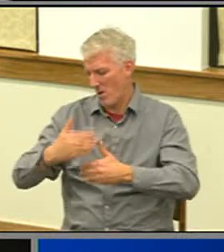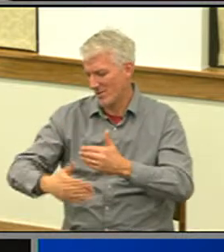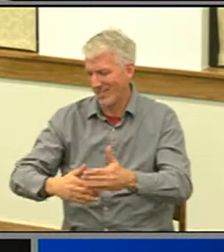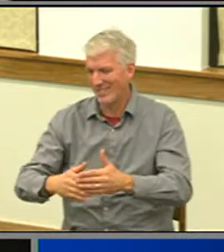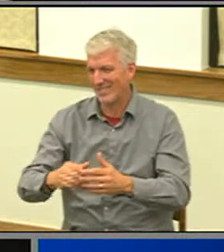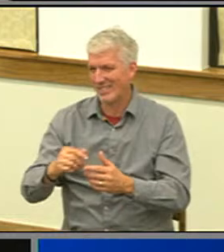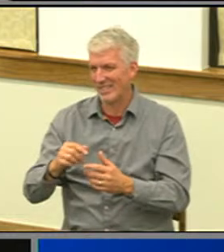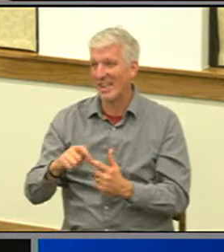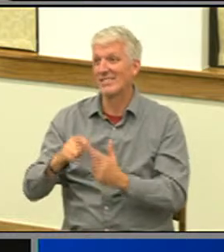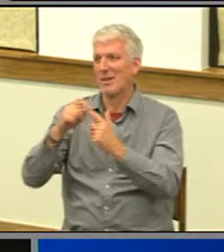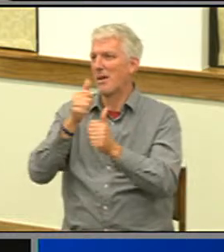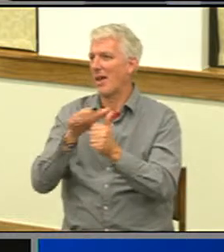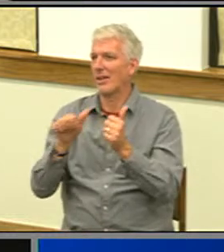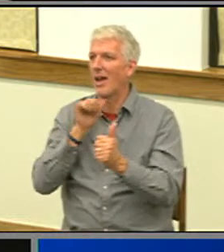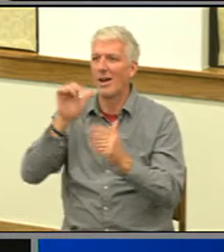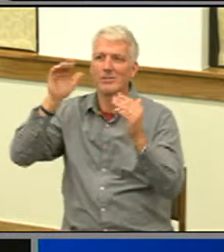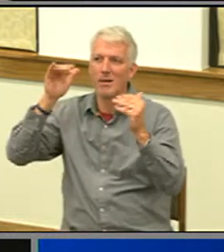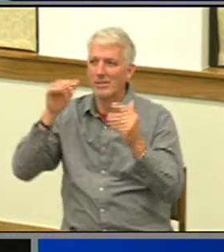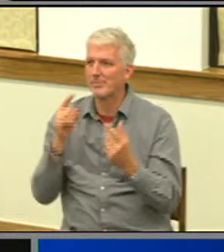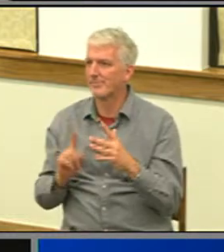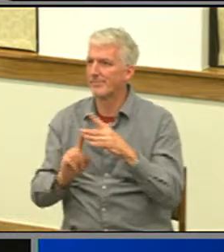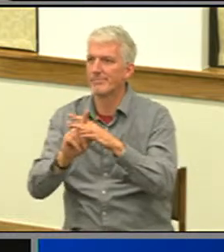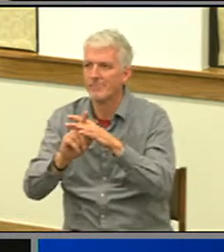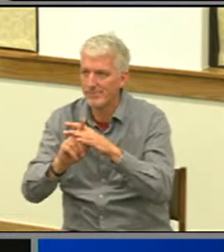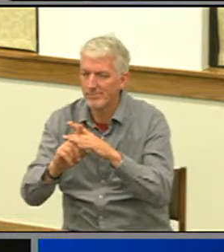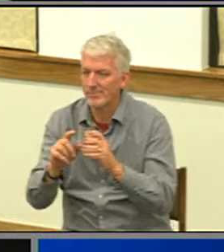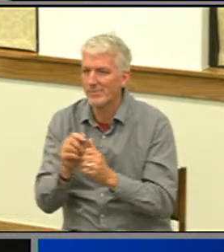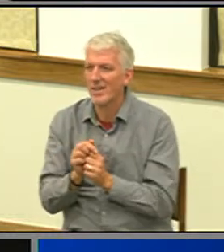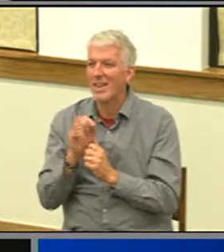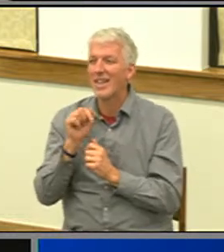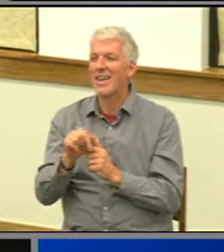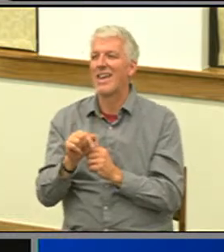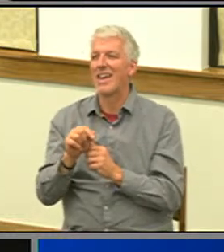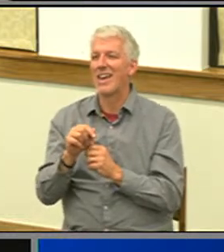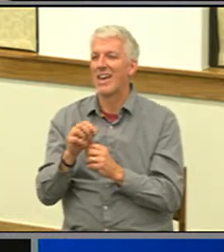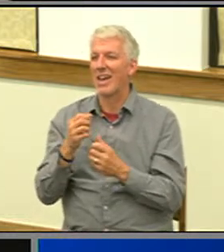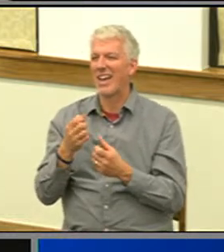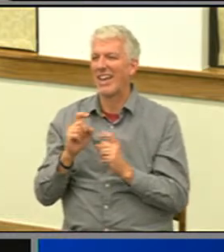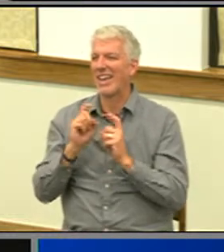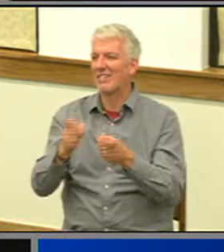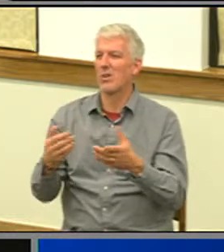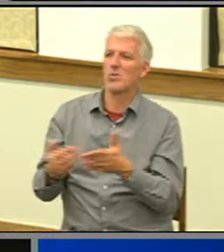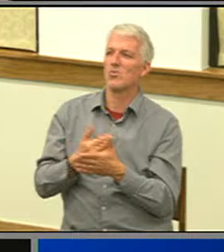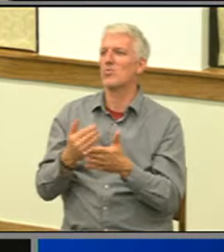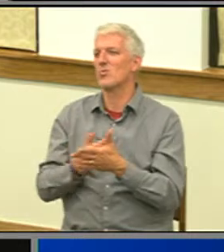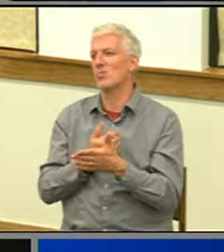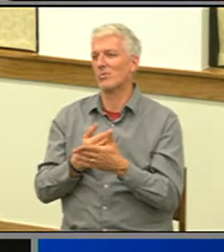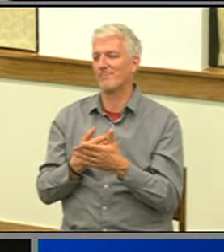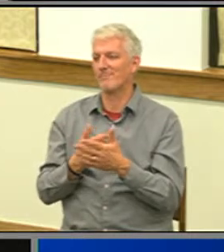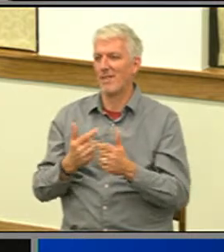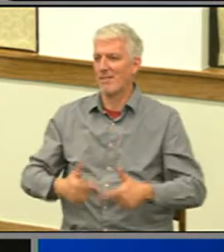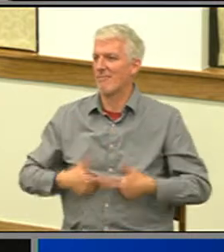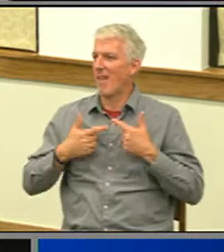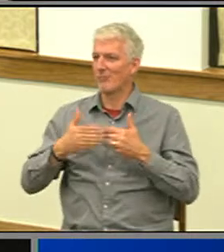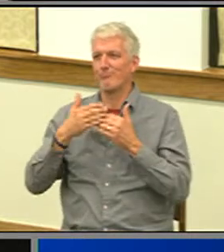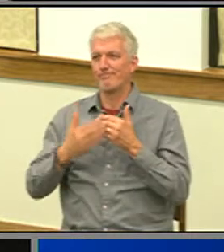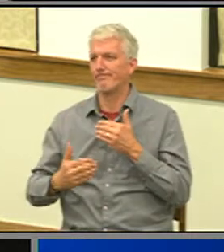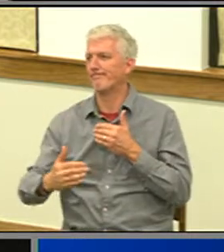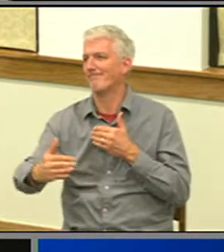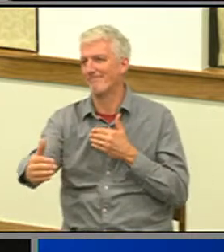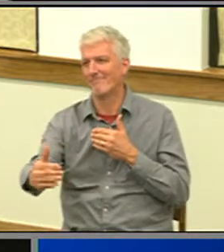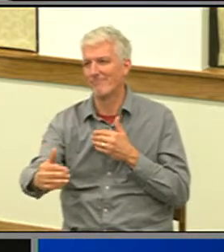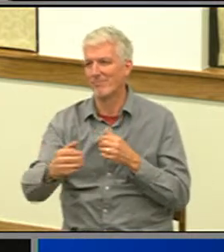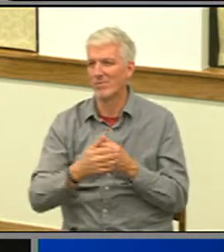unforeseen circumstances. And it begins a new service life for the pavement. It also prevents excessive